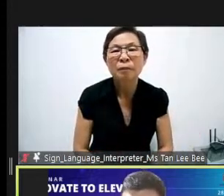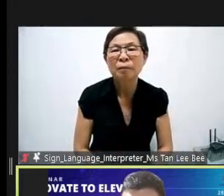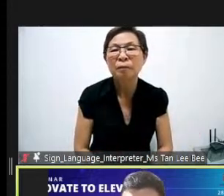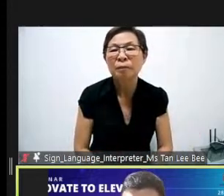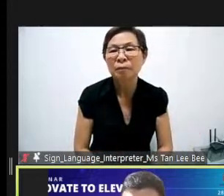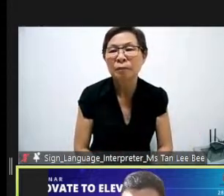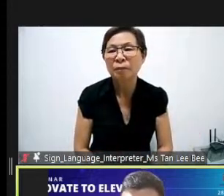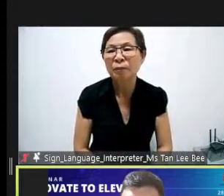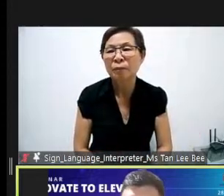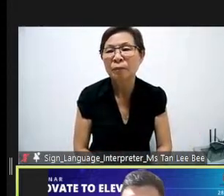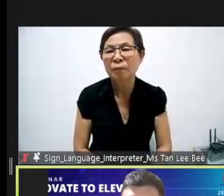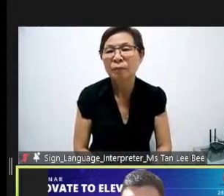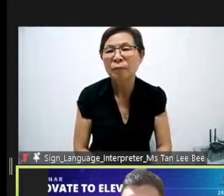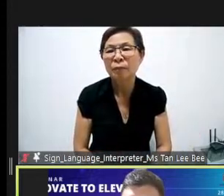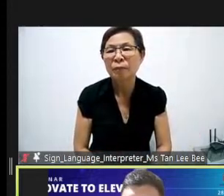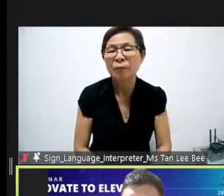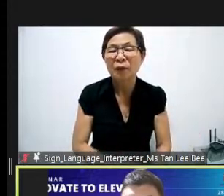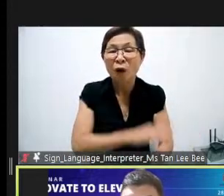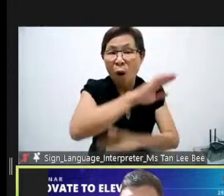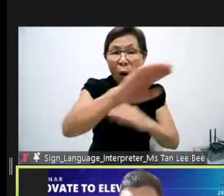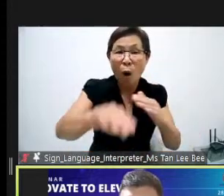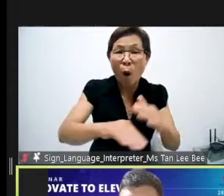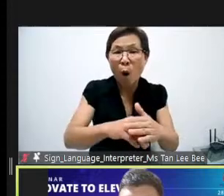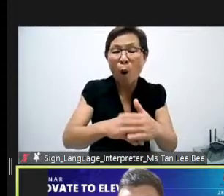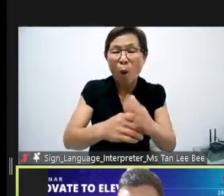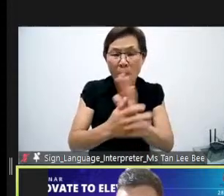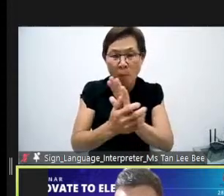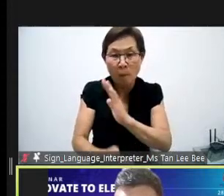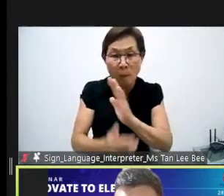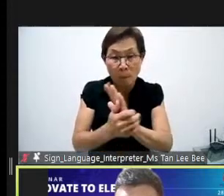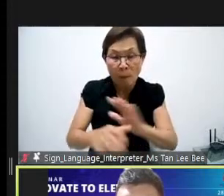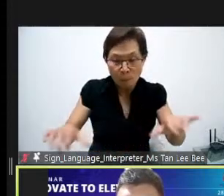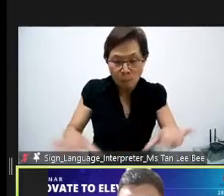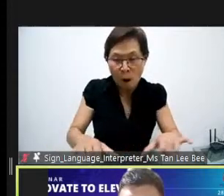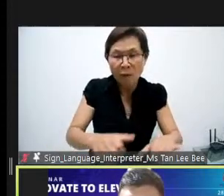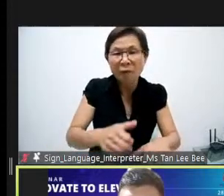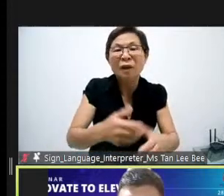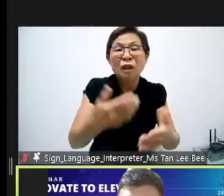products, and teacher capability building activities. Next slide.